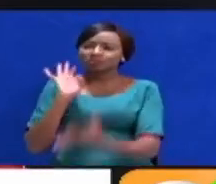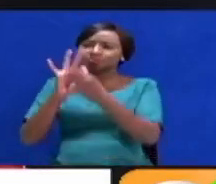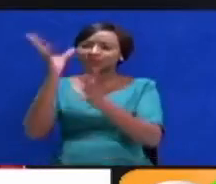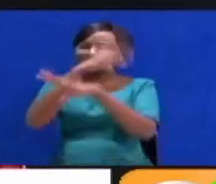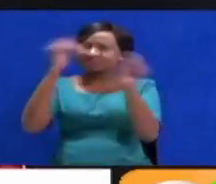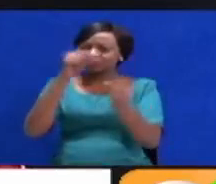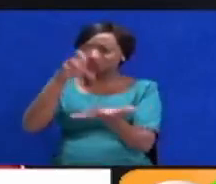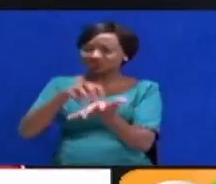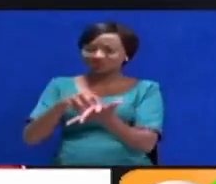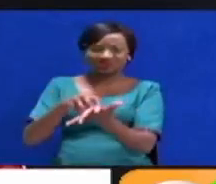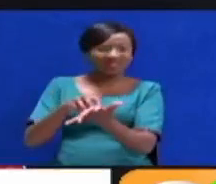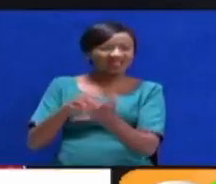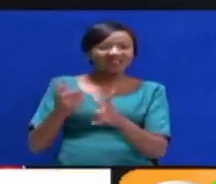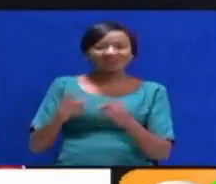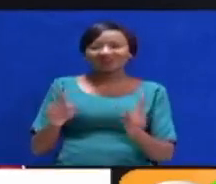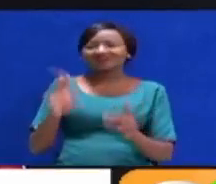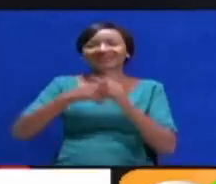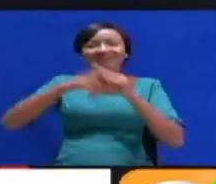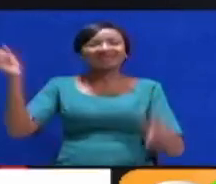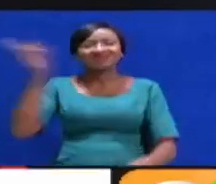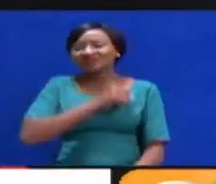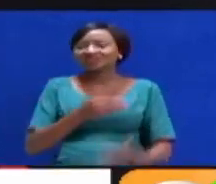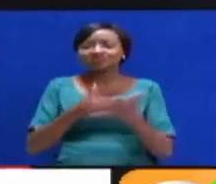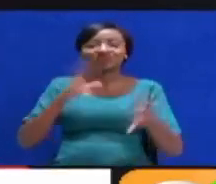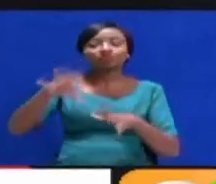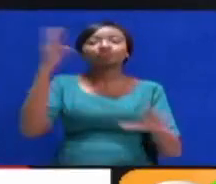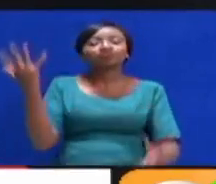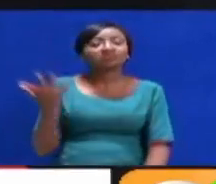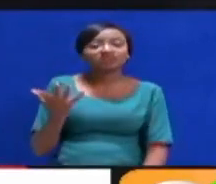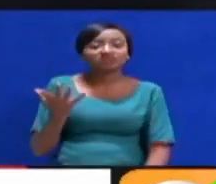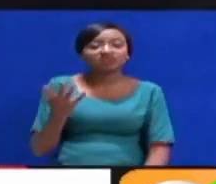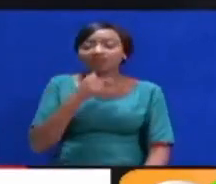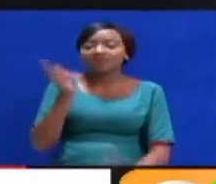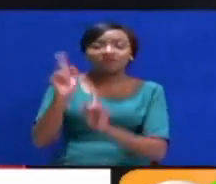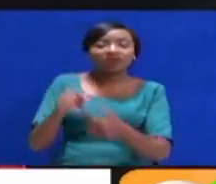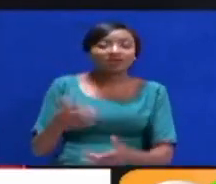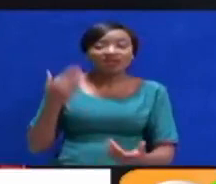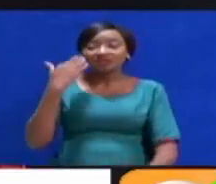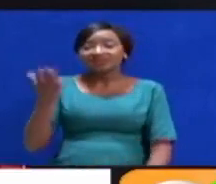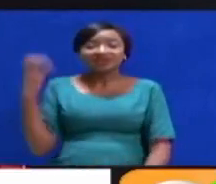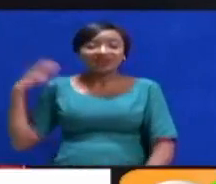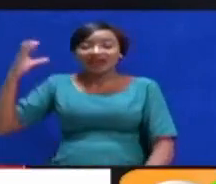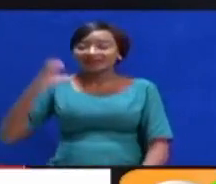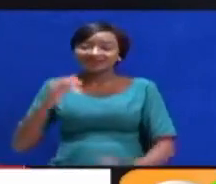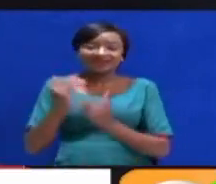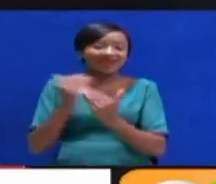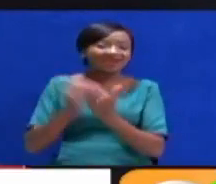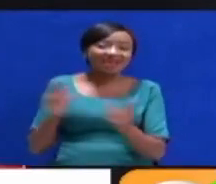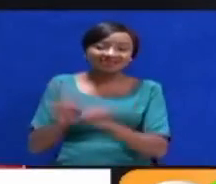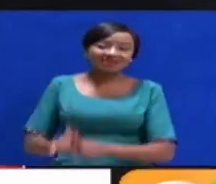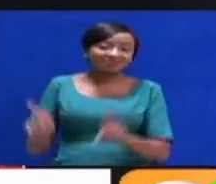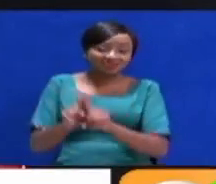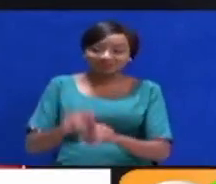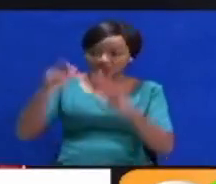race non-starters even before they present themselves. The unlikely candidate always seems to get the same treatment. They